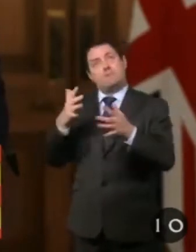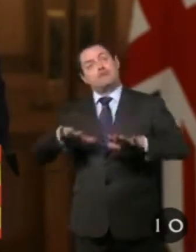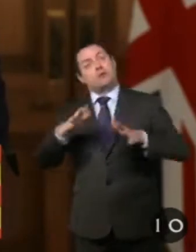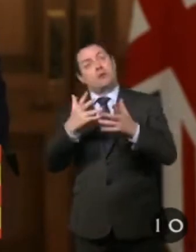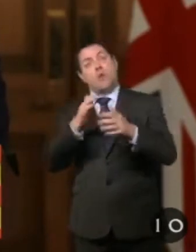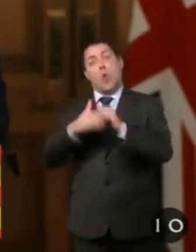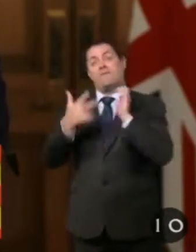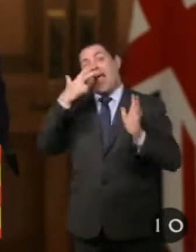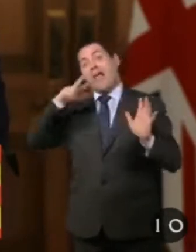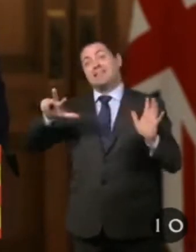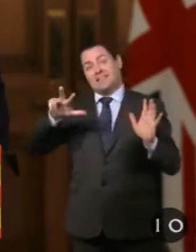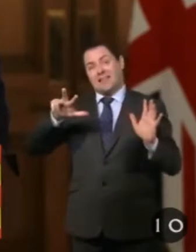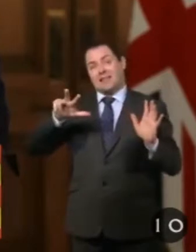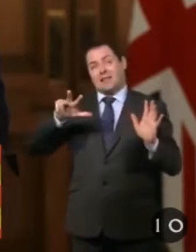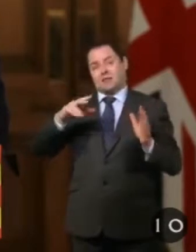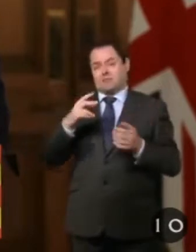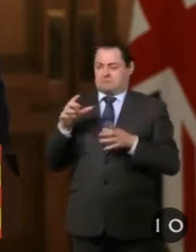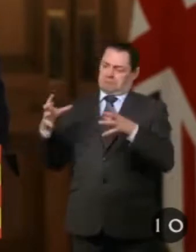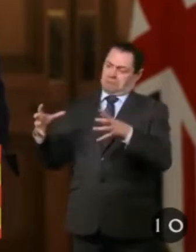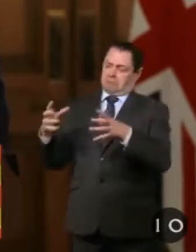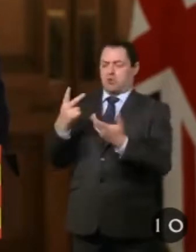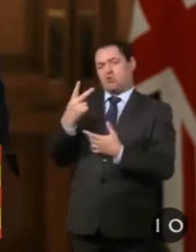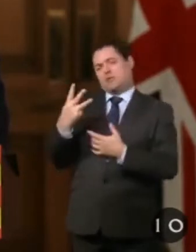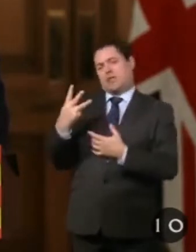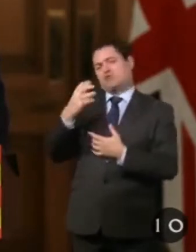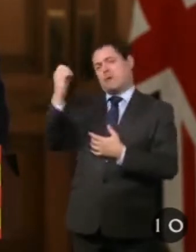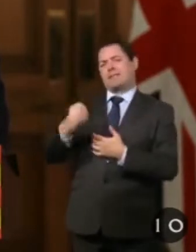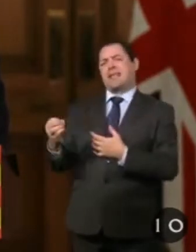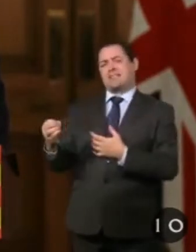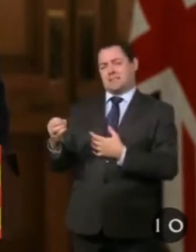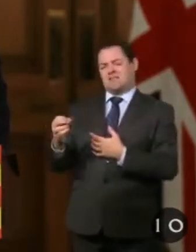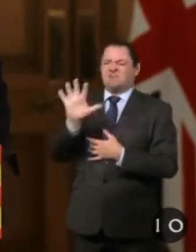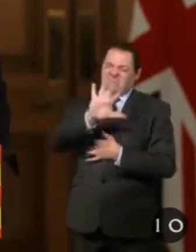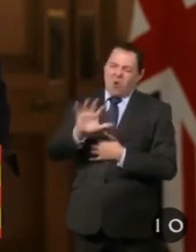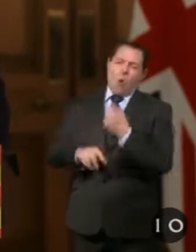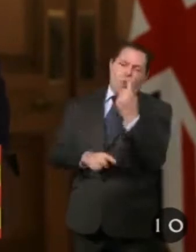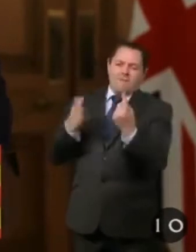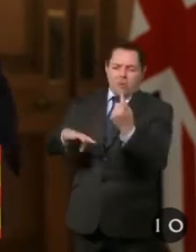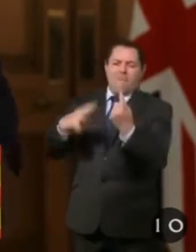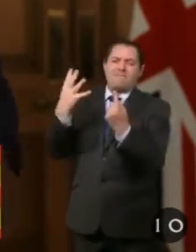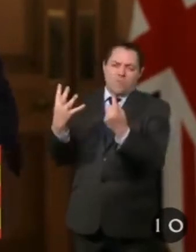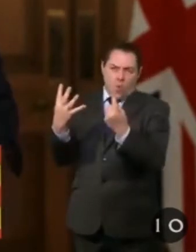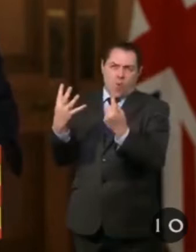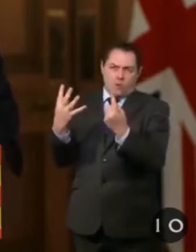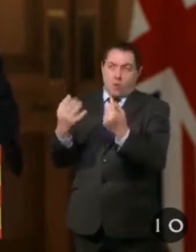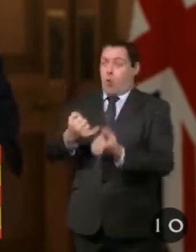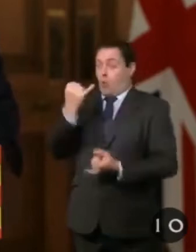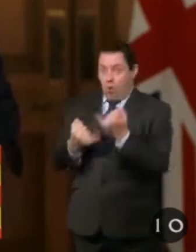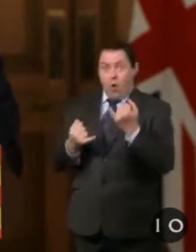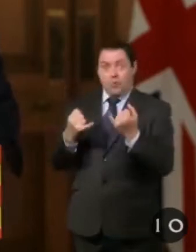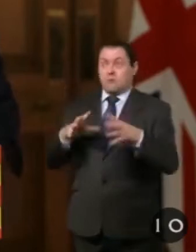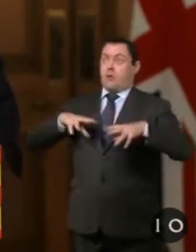that means that nearly one in four of the most one of the most vulnerable groups will have in